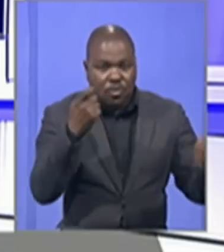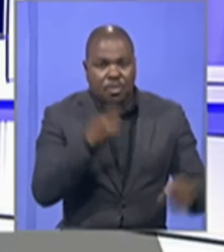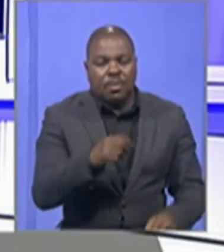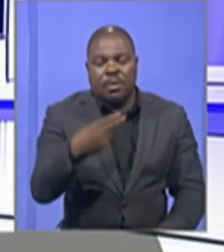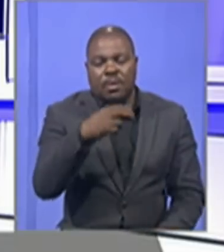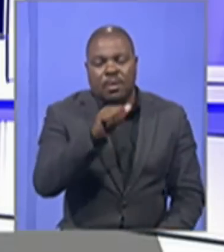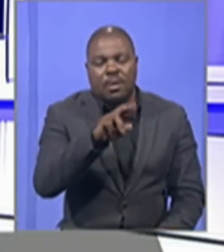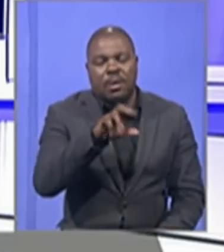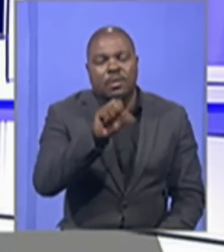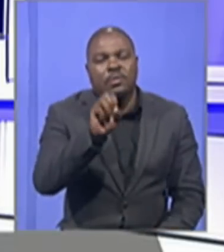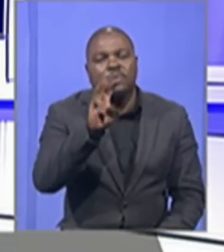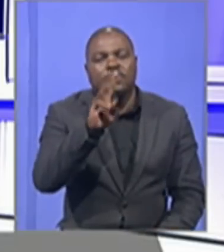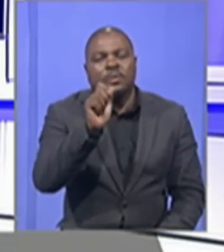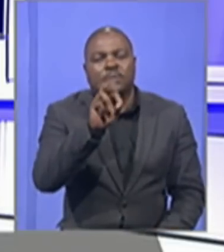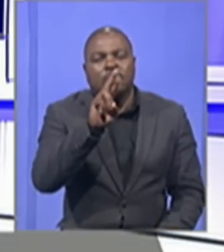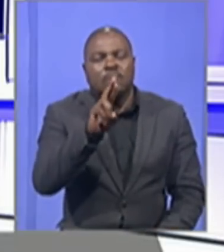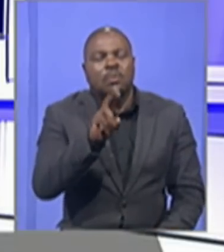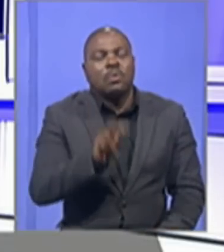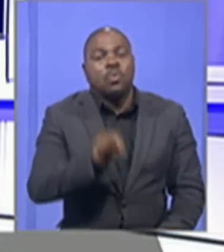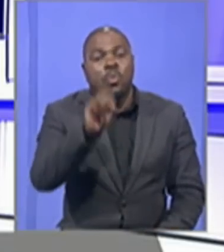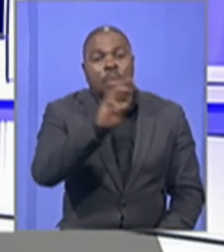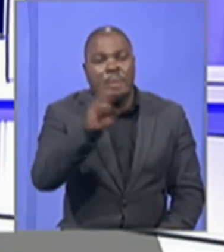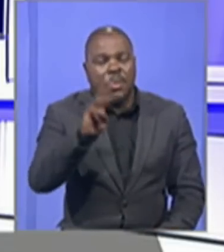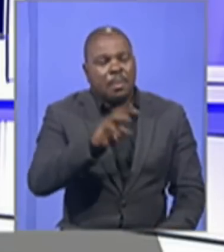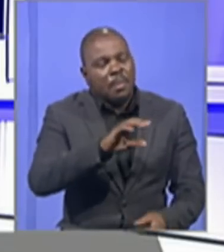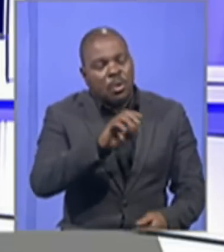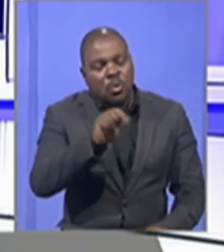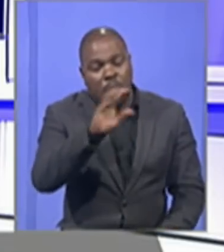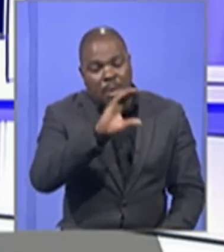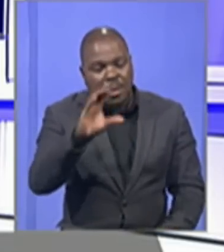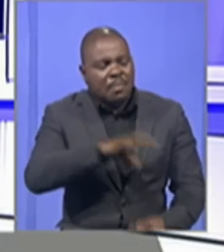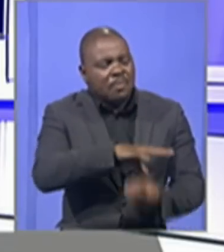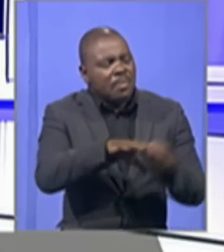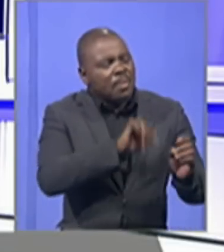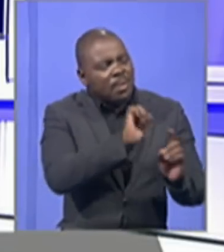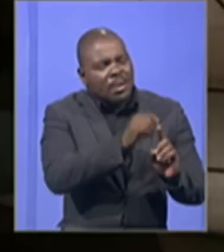Northern Cape mme lelapa la habo le hloka dikarabo.